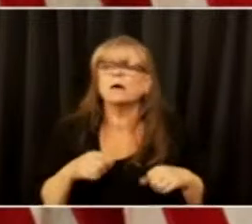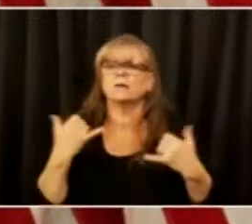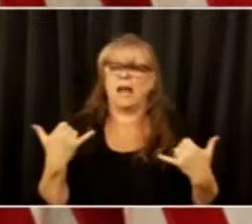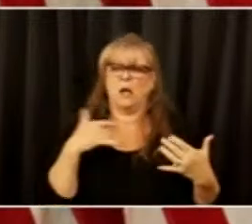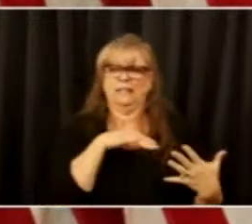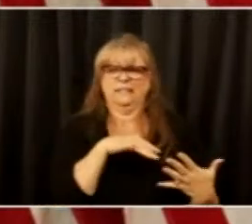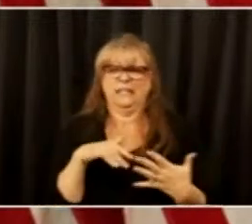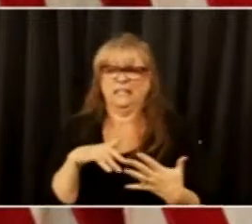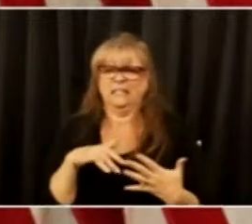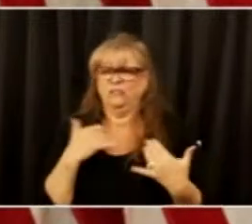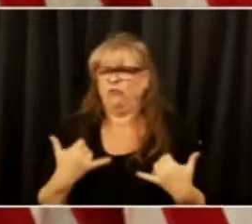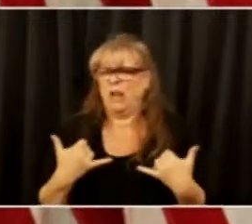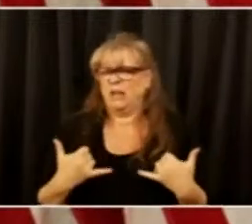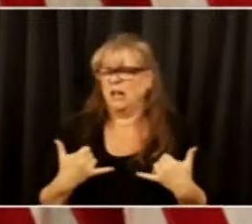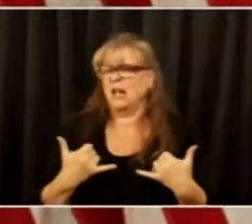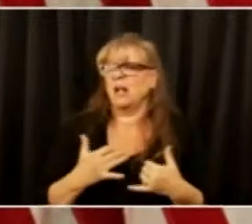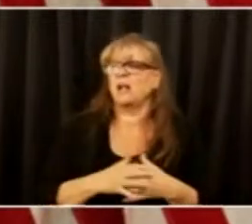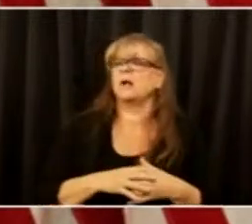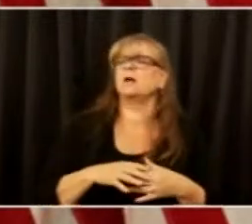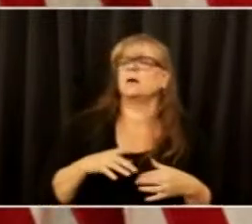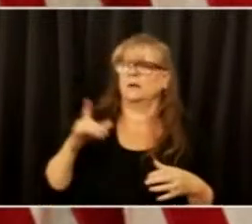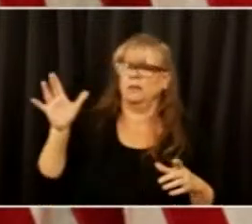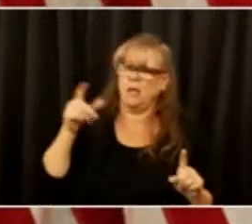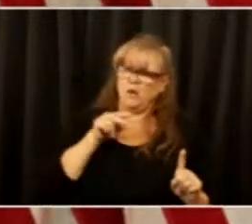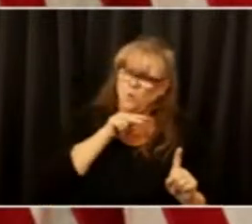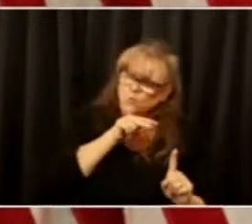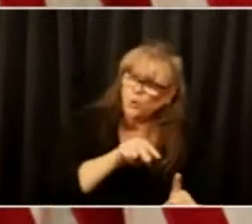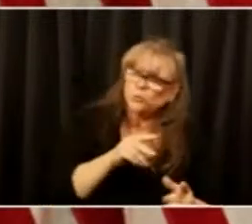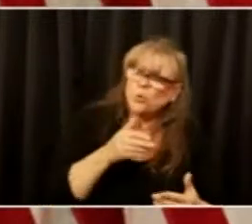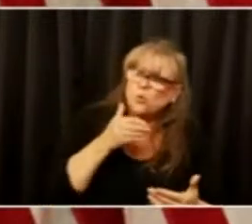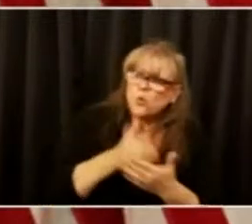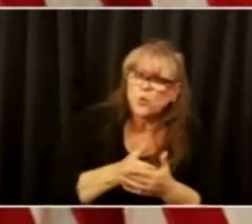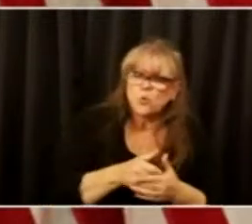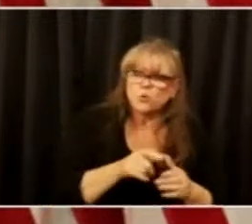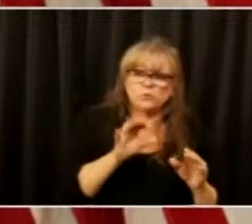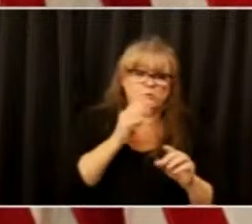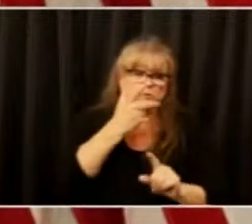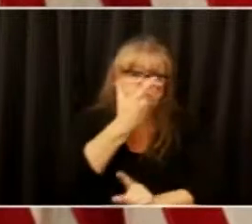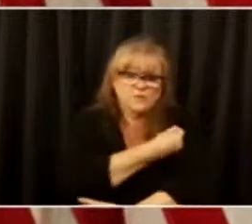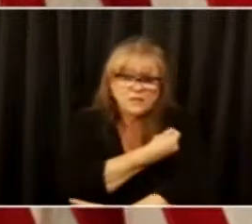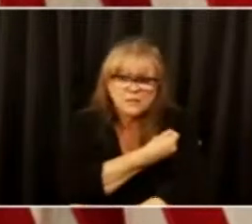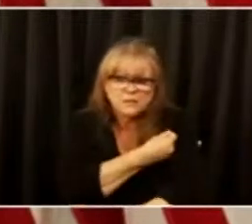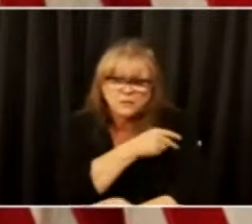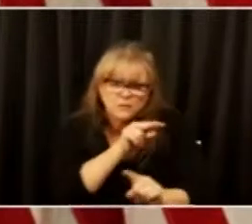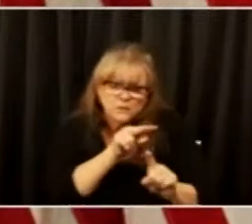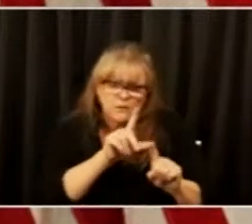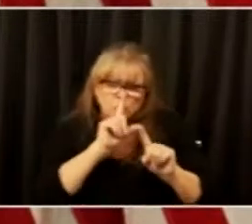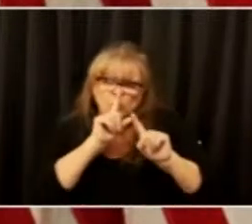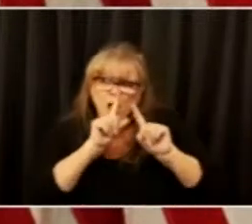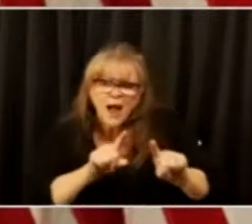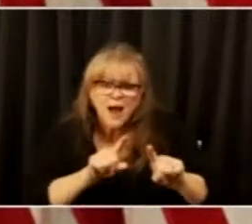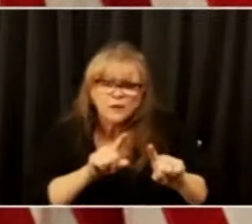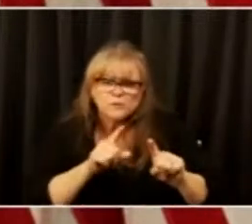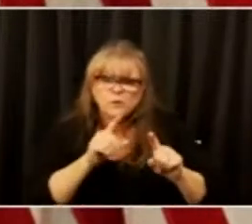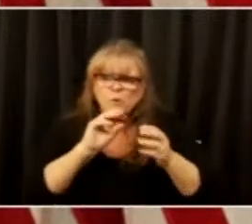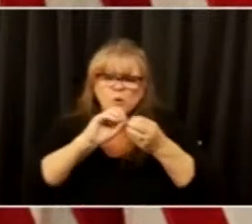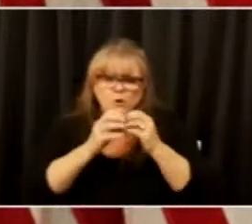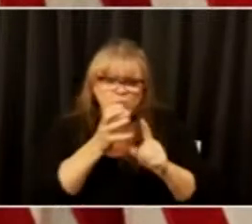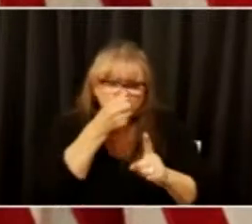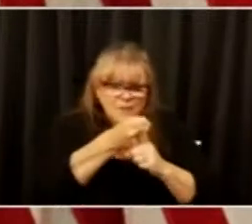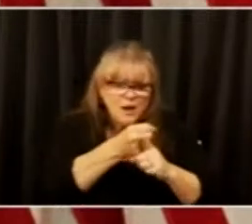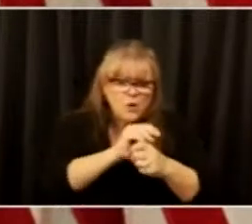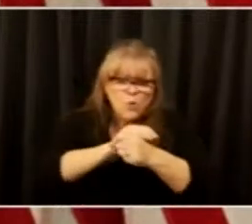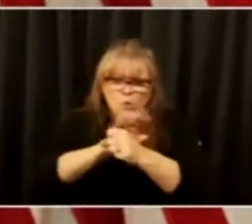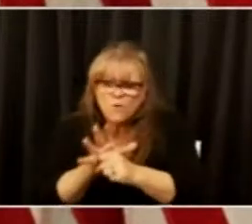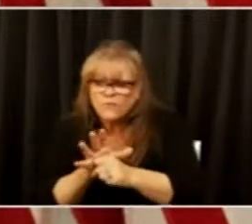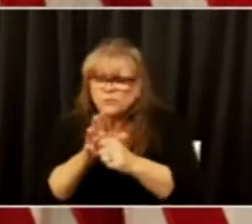and are going to be following them up to see how infection rates look like in both of those groups. And so I know best case scenario,